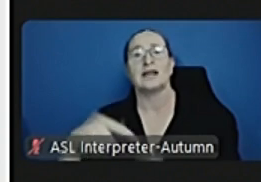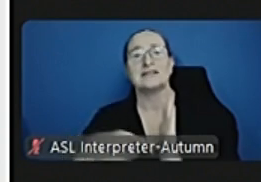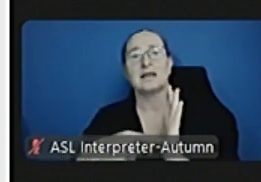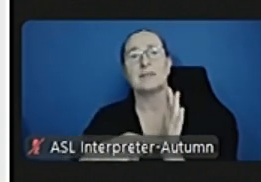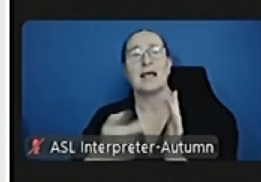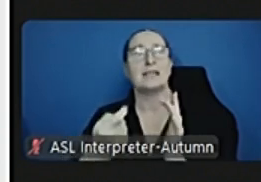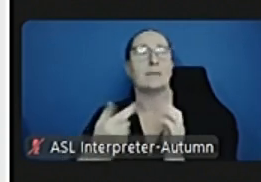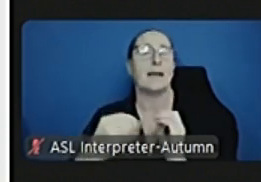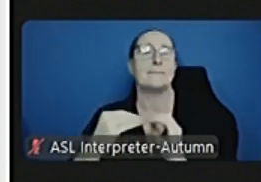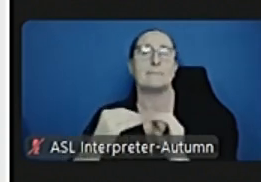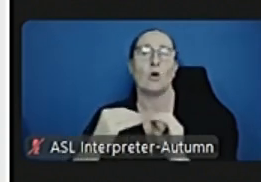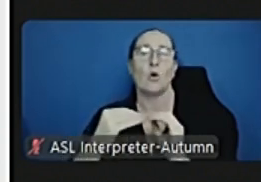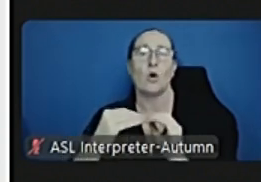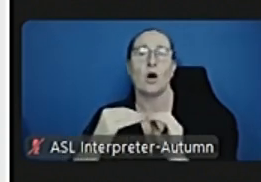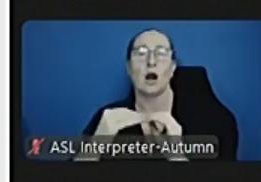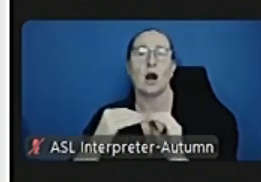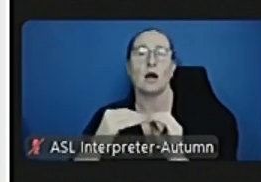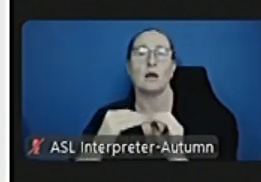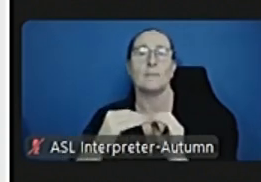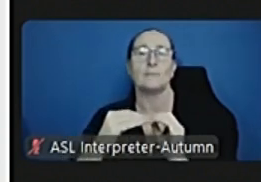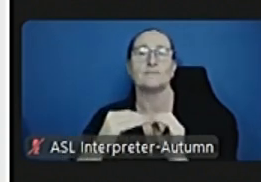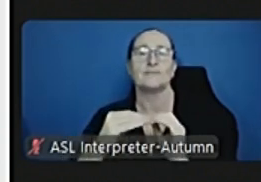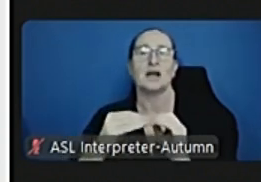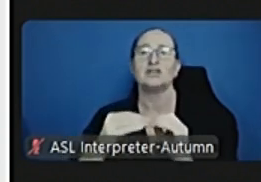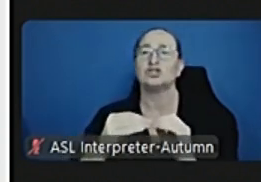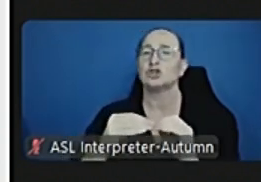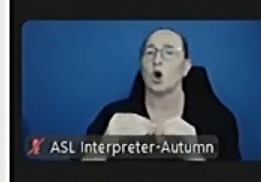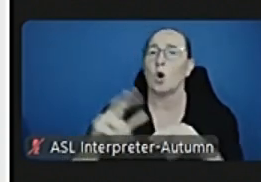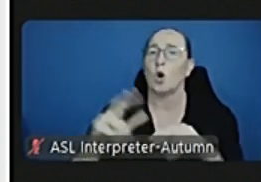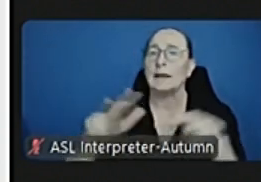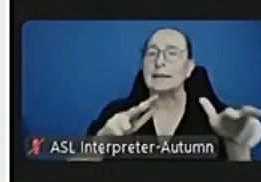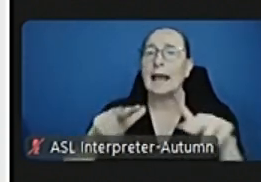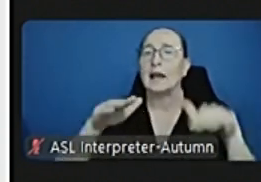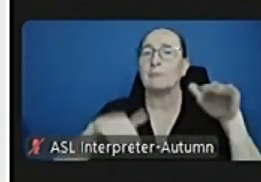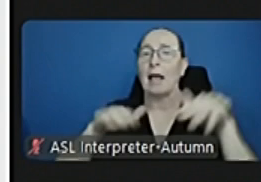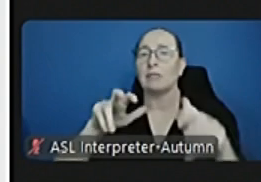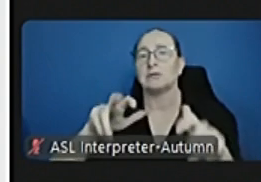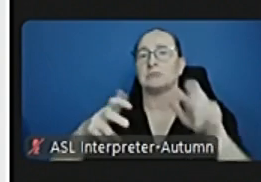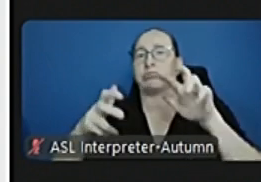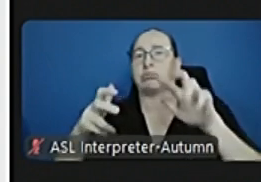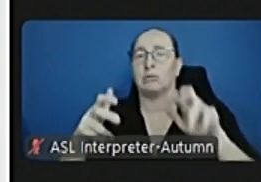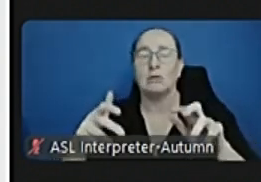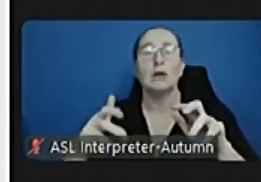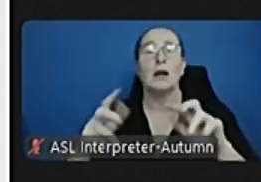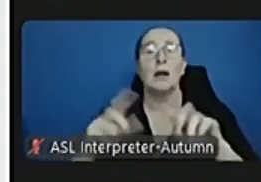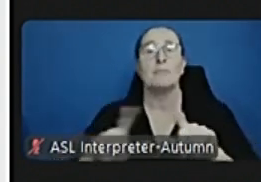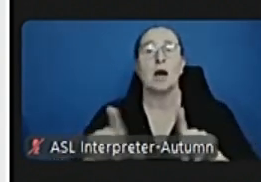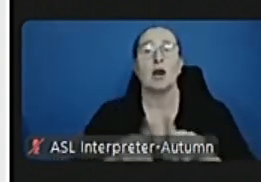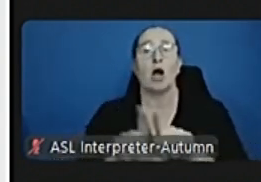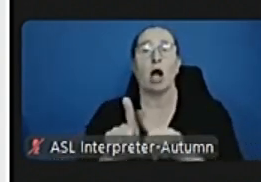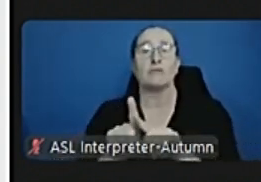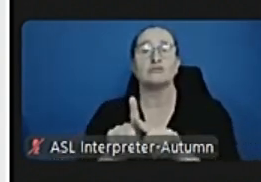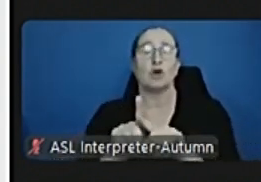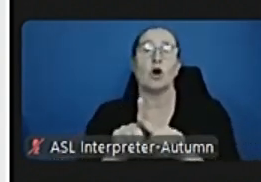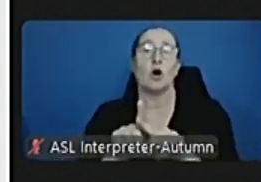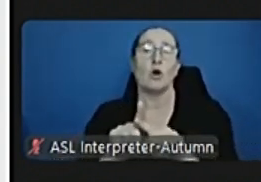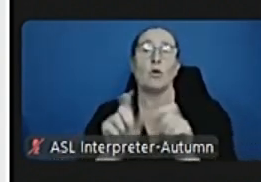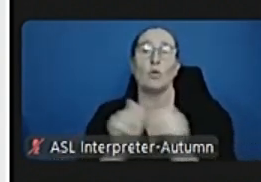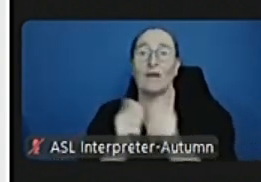of subcortical area where gait and balance is off, tremoring, but also marked with